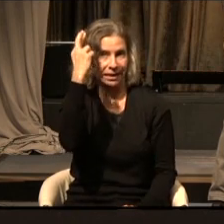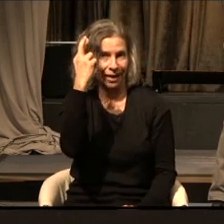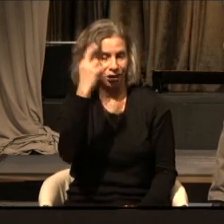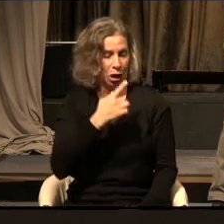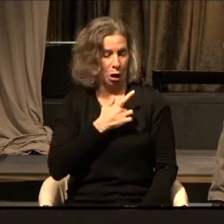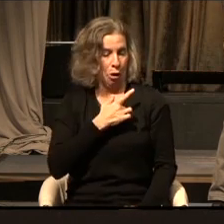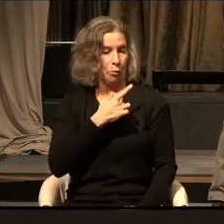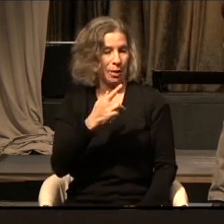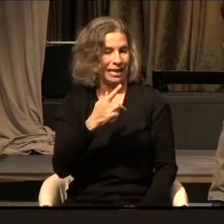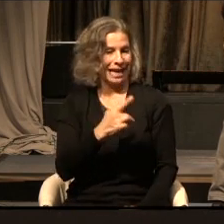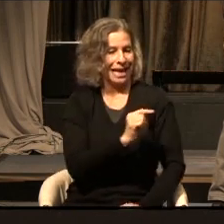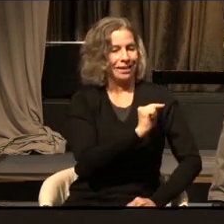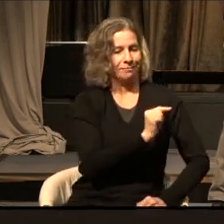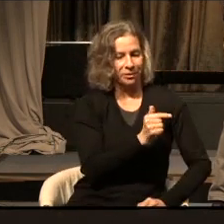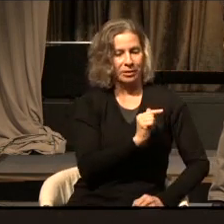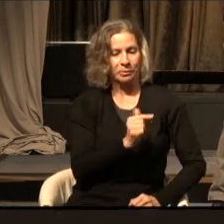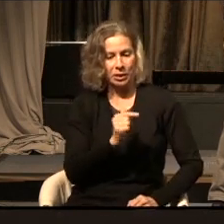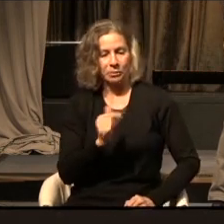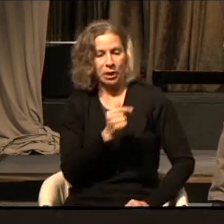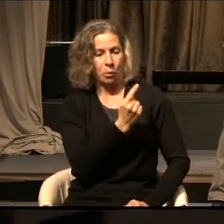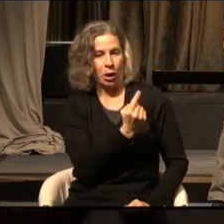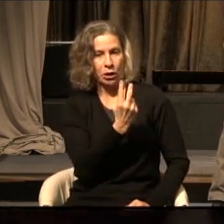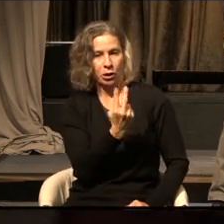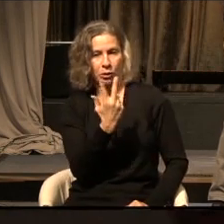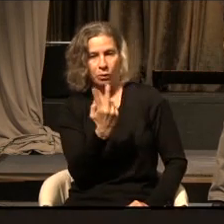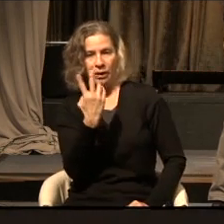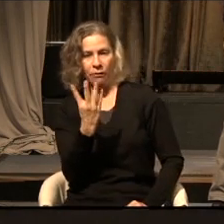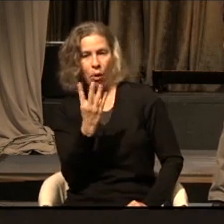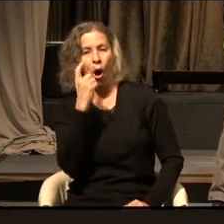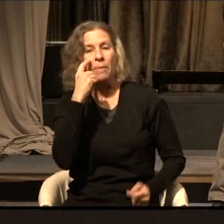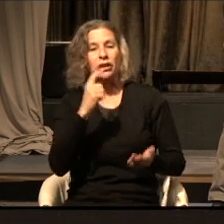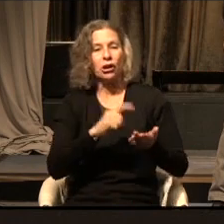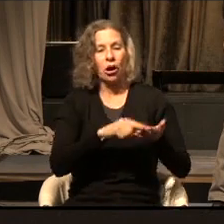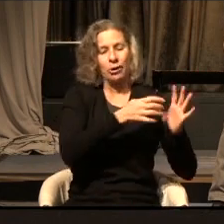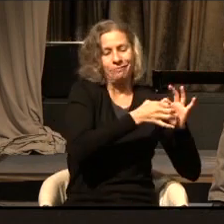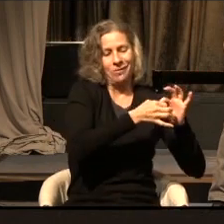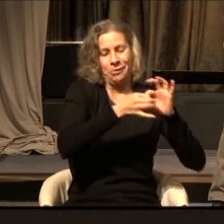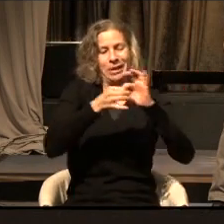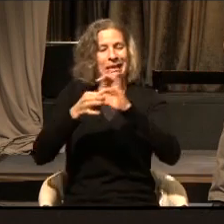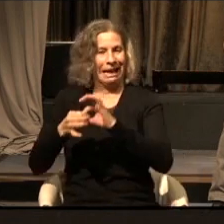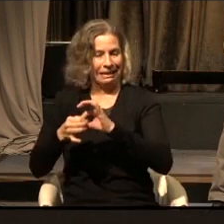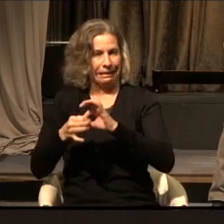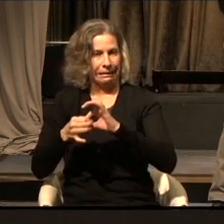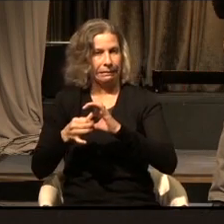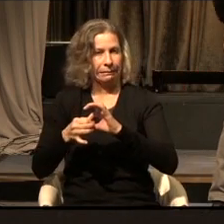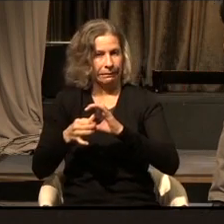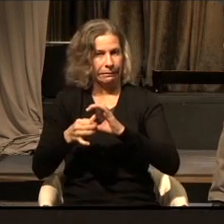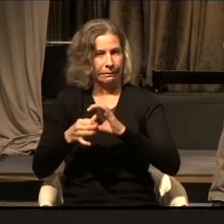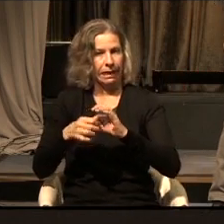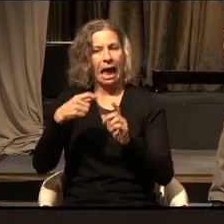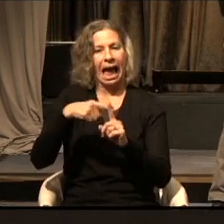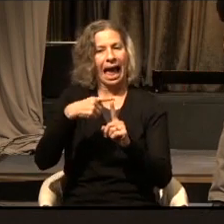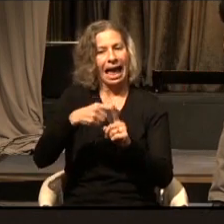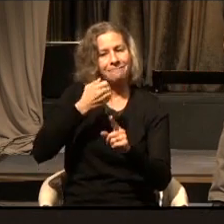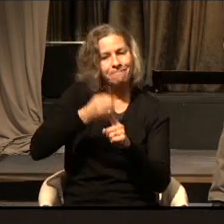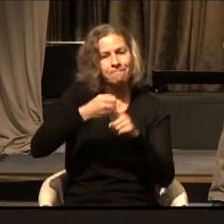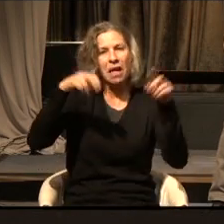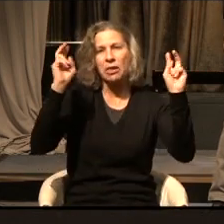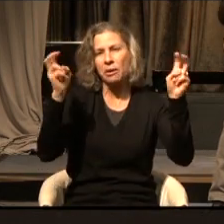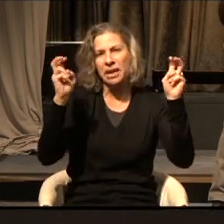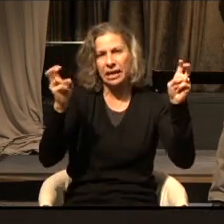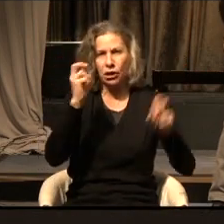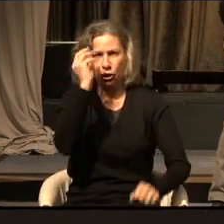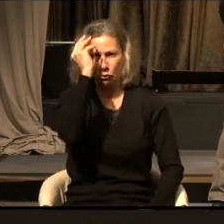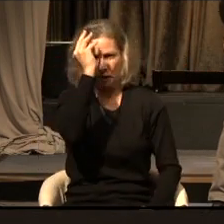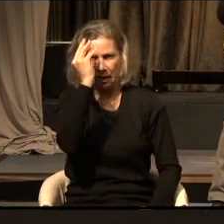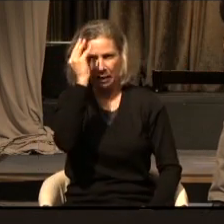only deal with one at a time, but you will quickly see that these are interrelated. And I think there's a larger issue for us to really think about there,